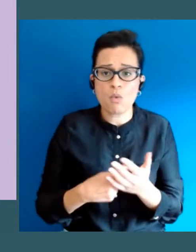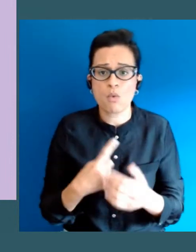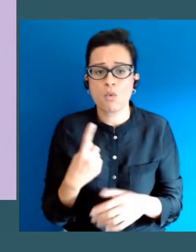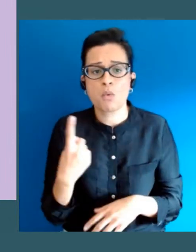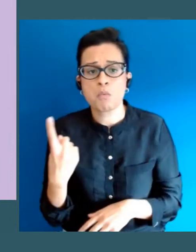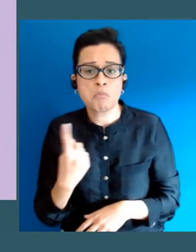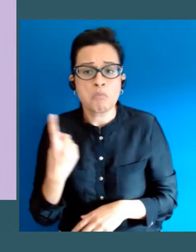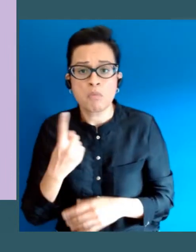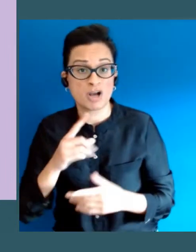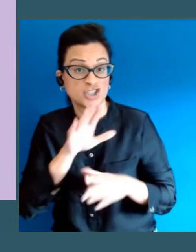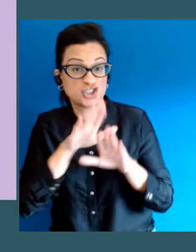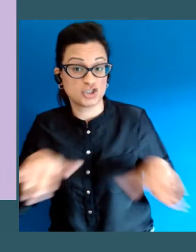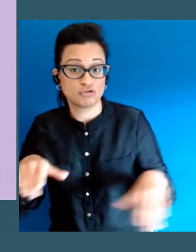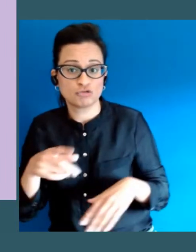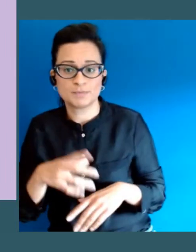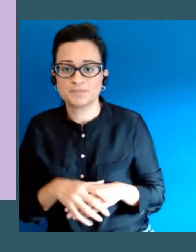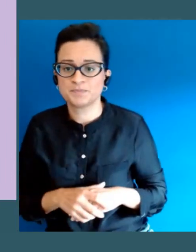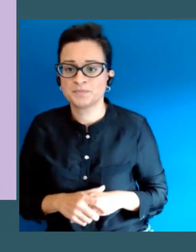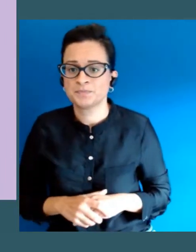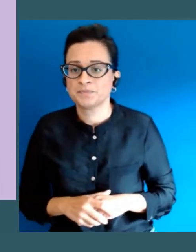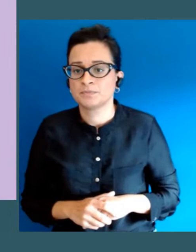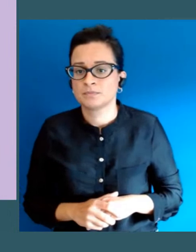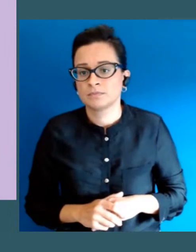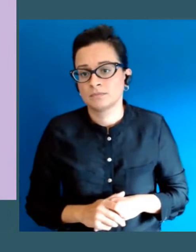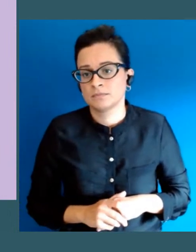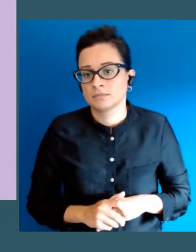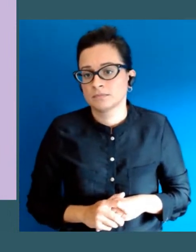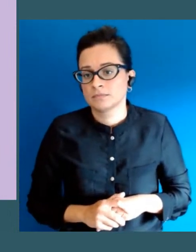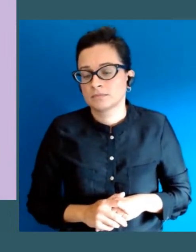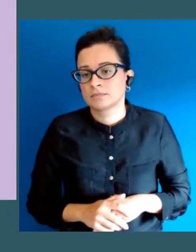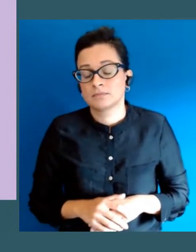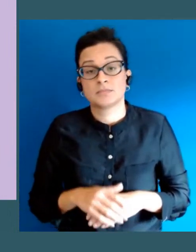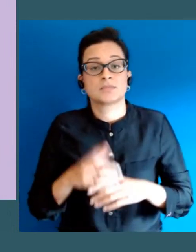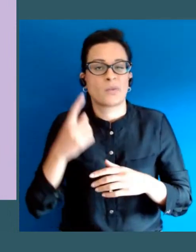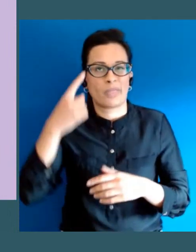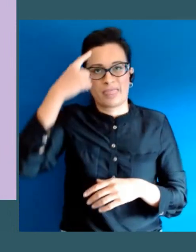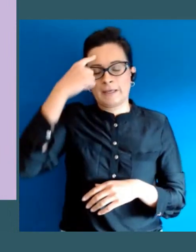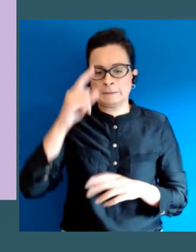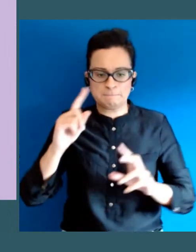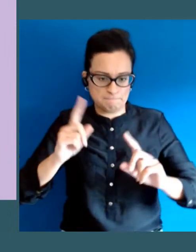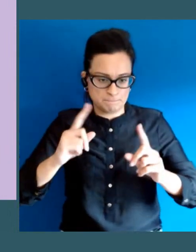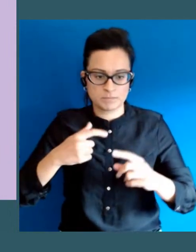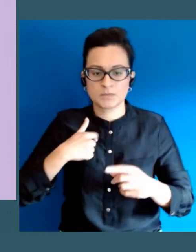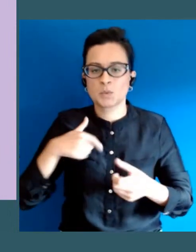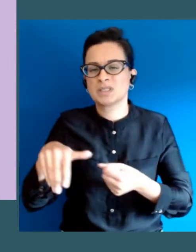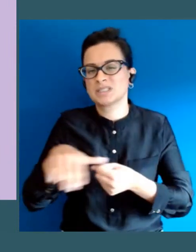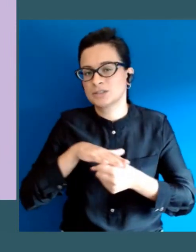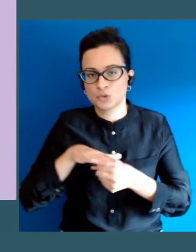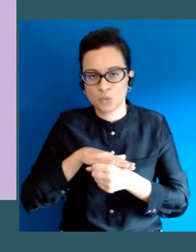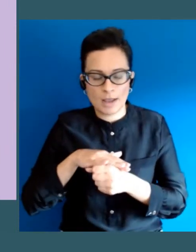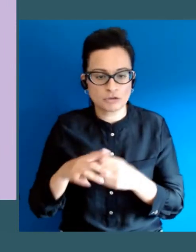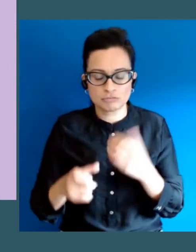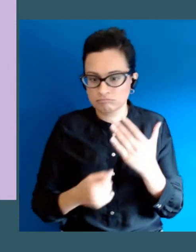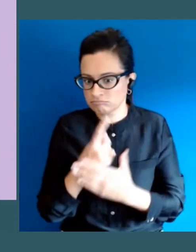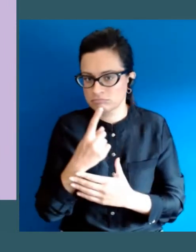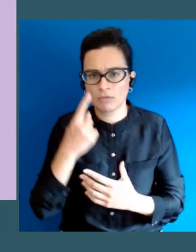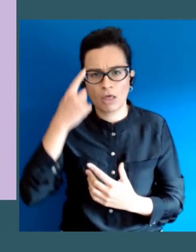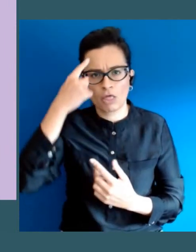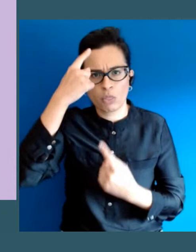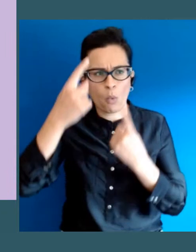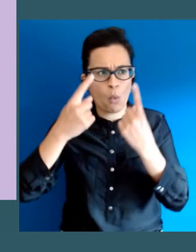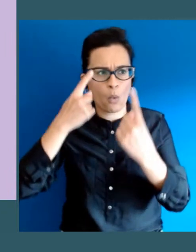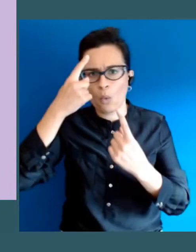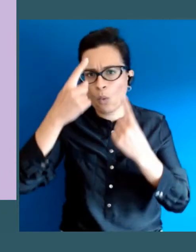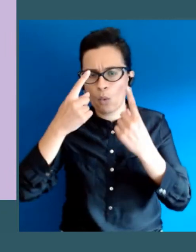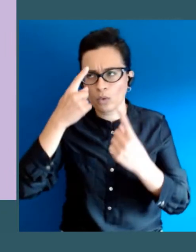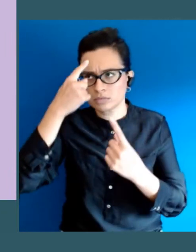children. So if we think about the kind of, you're in a situation and the sorts of thoughts that might provoke, a situation